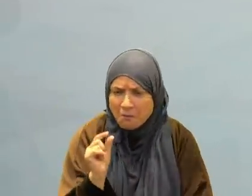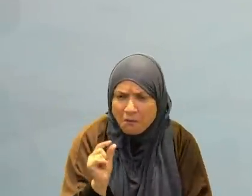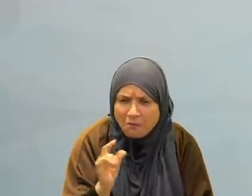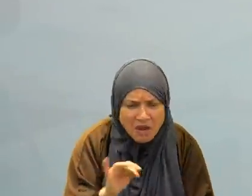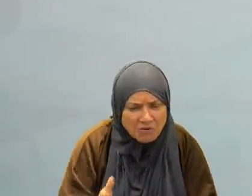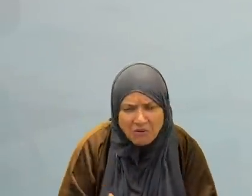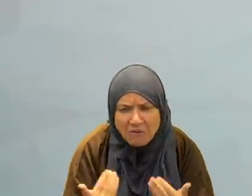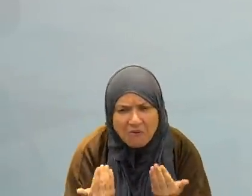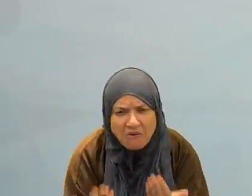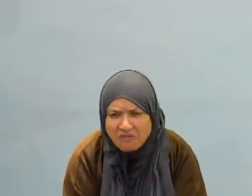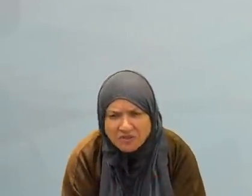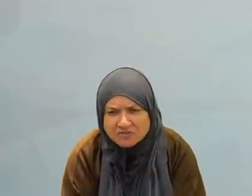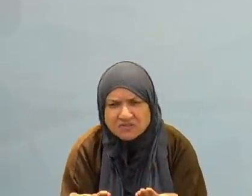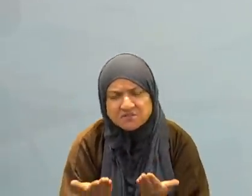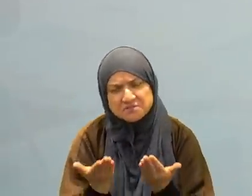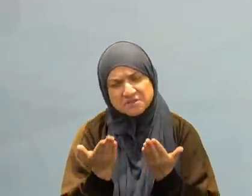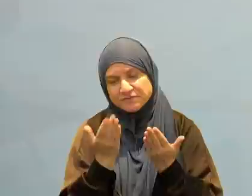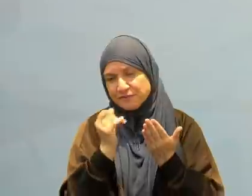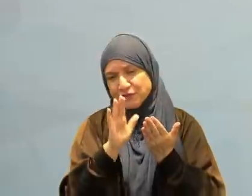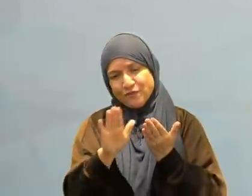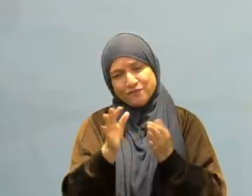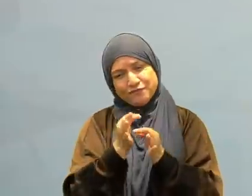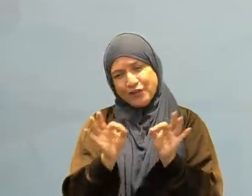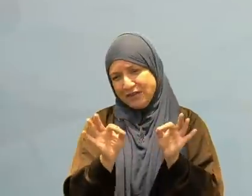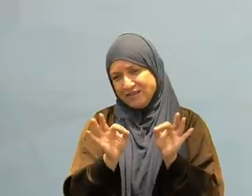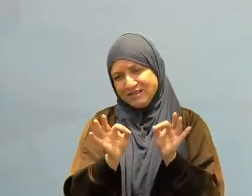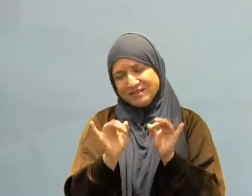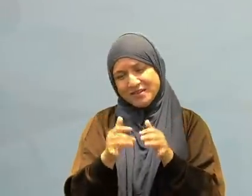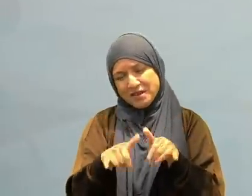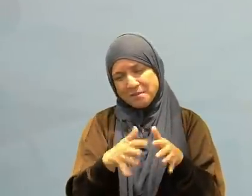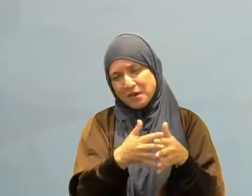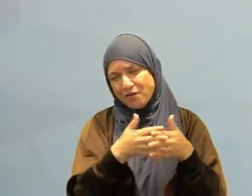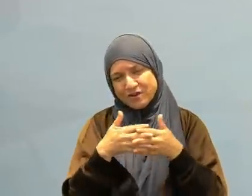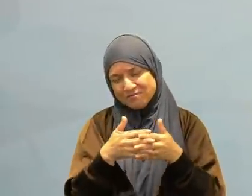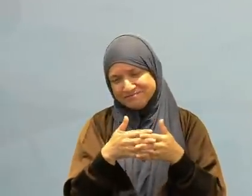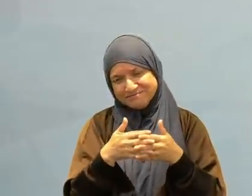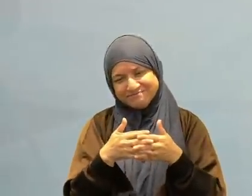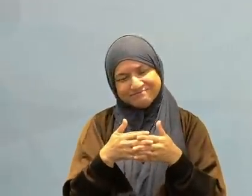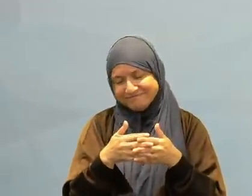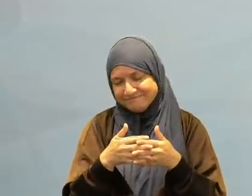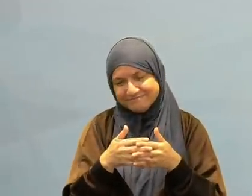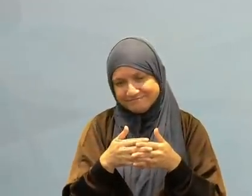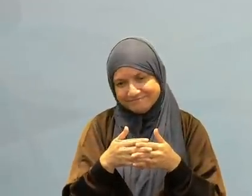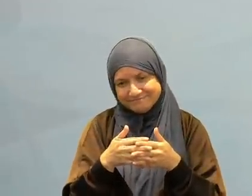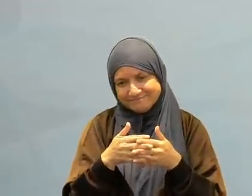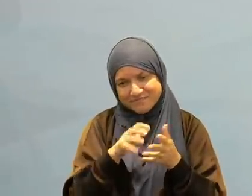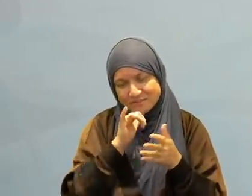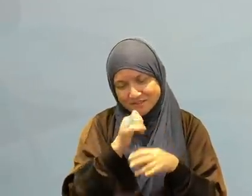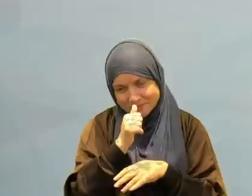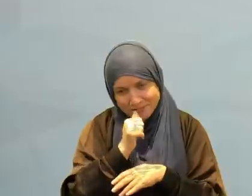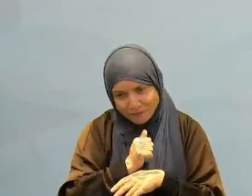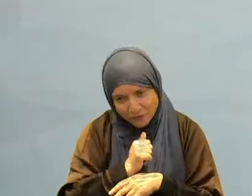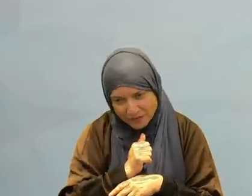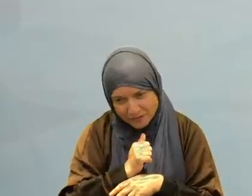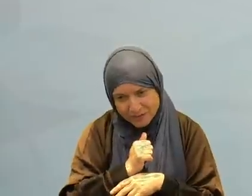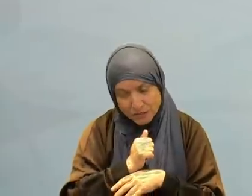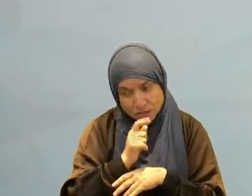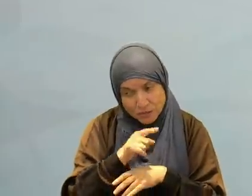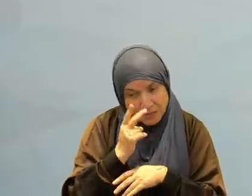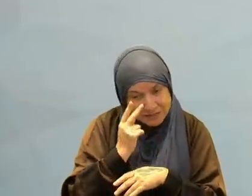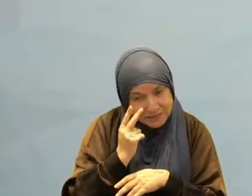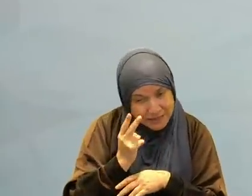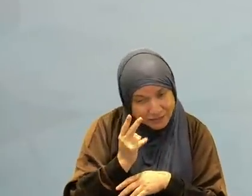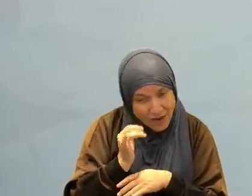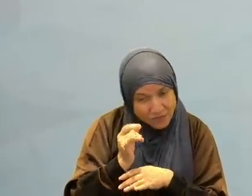it. But here's the thing, we bring it back to putting it at the forefront of our minds and